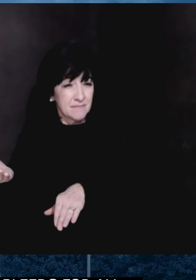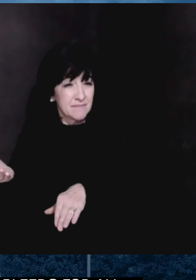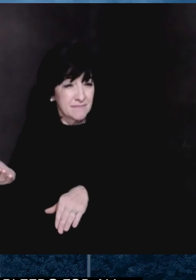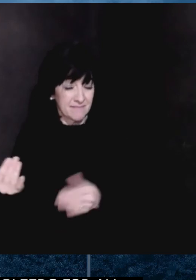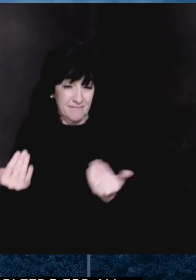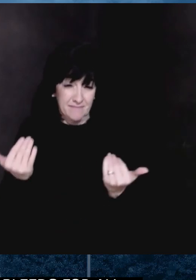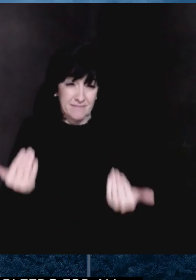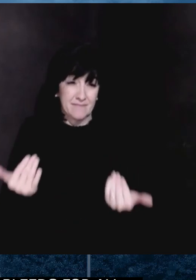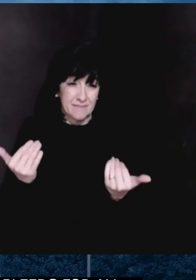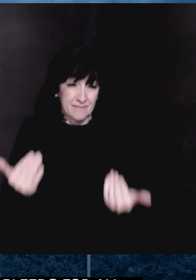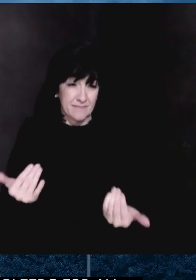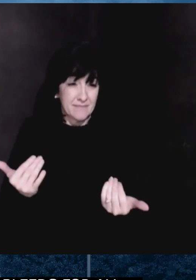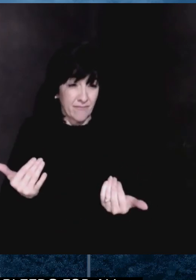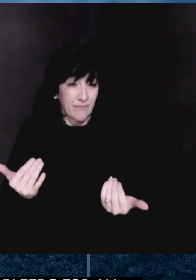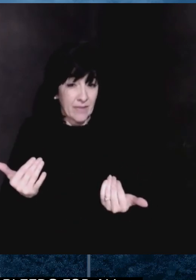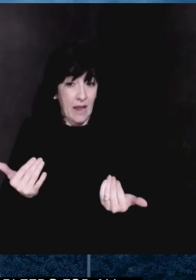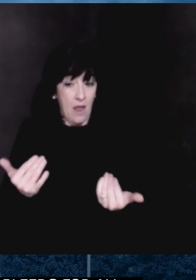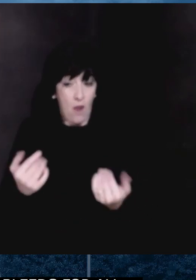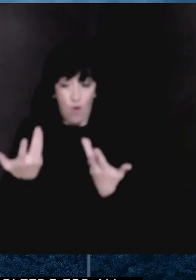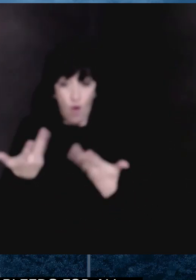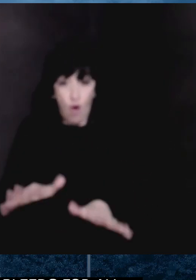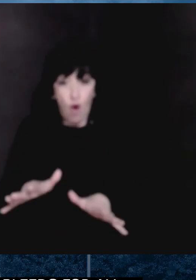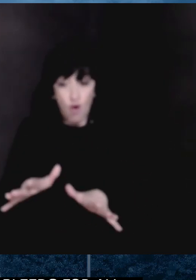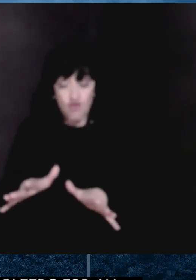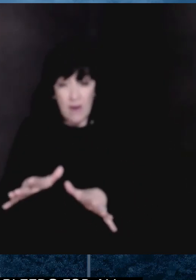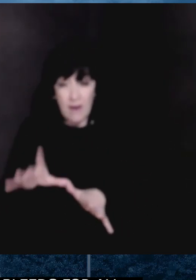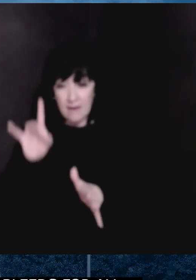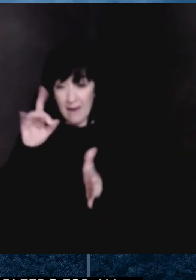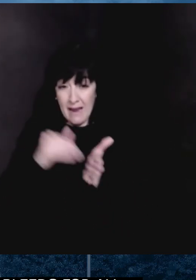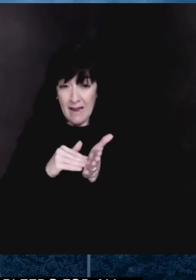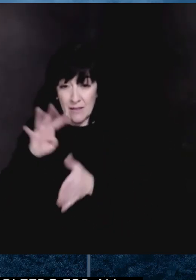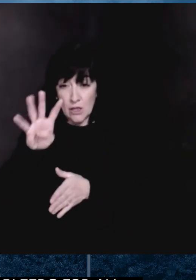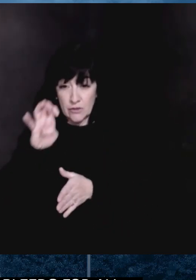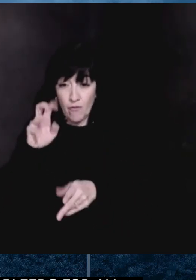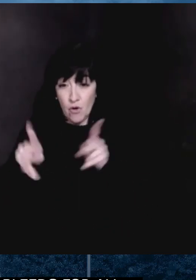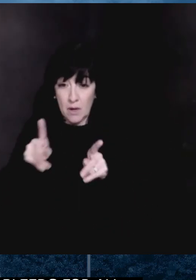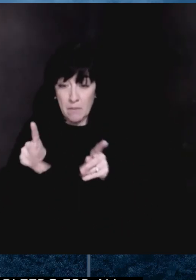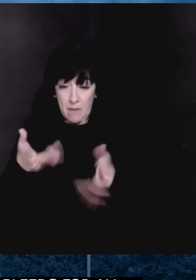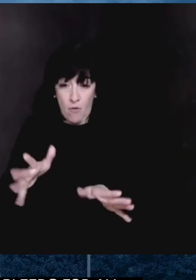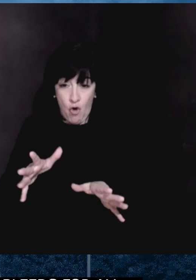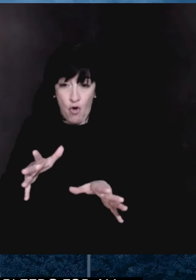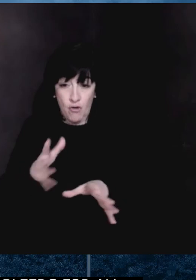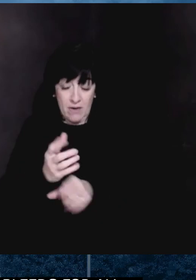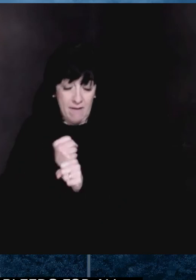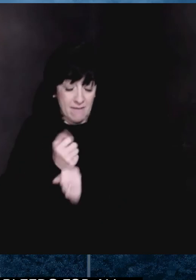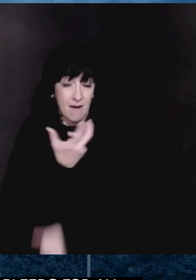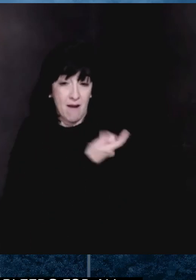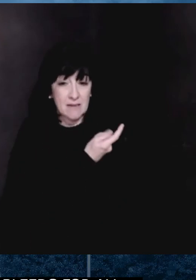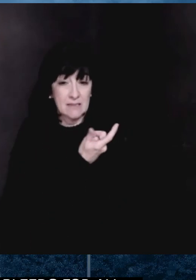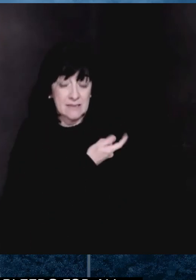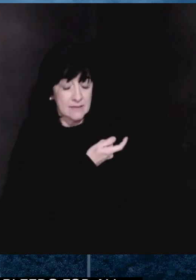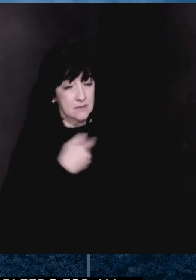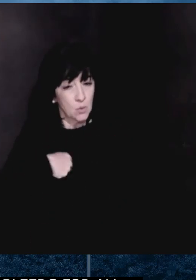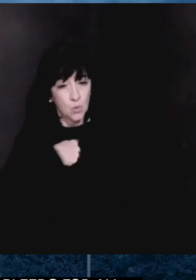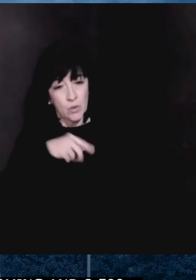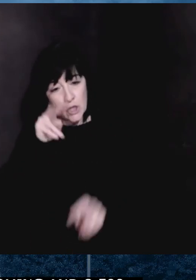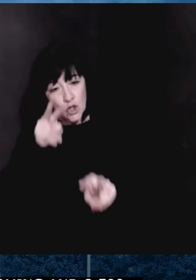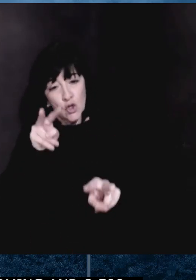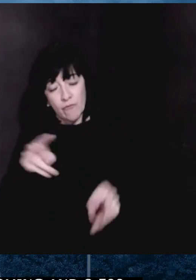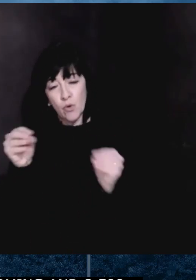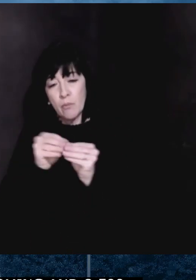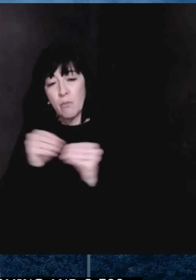8,400 Delawareans have already received the vaccine and thousands more to come. And we look forward to ramping up that effort.